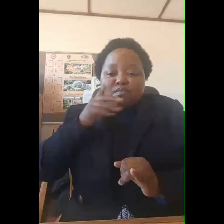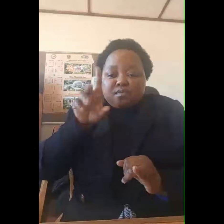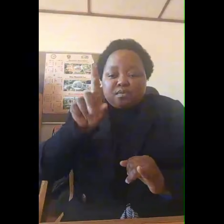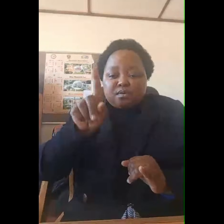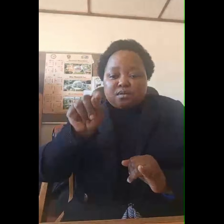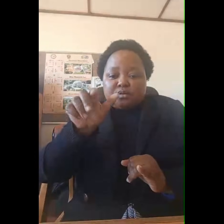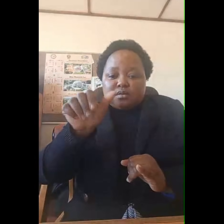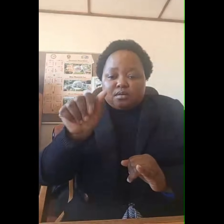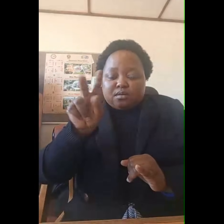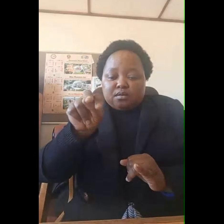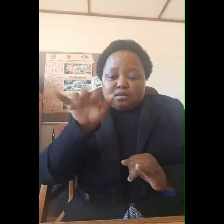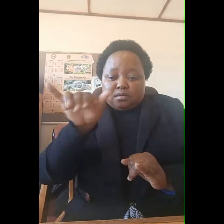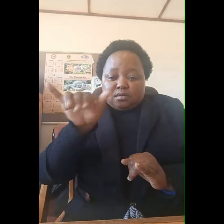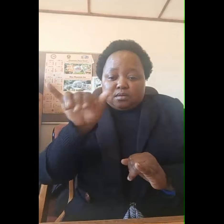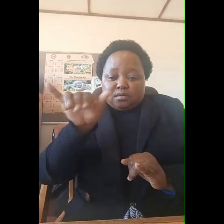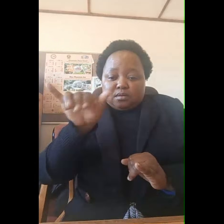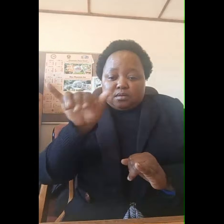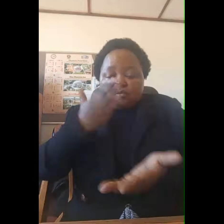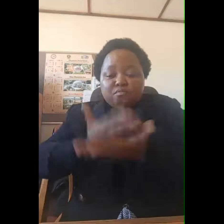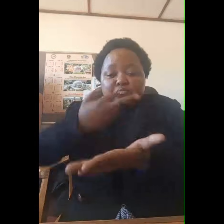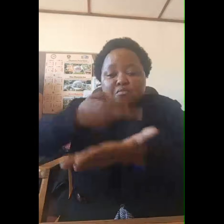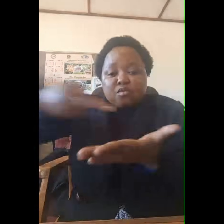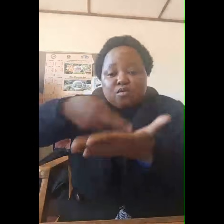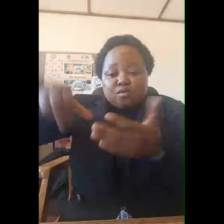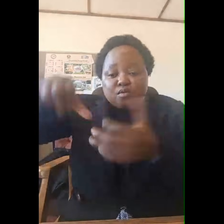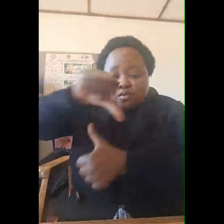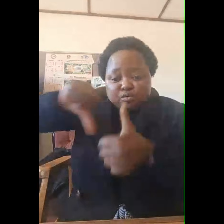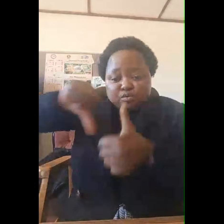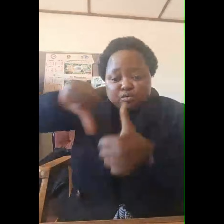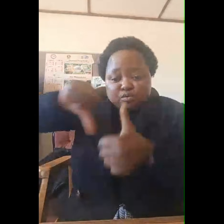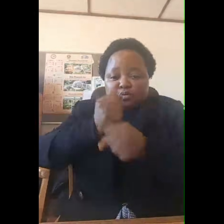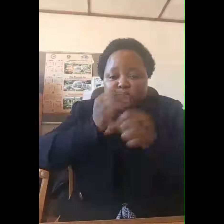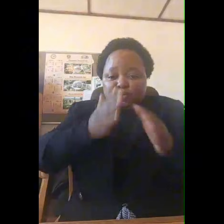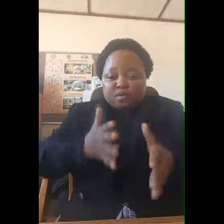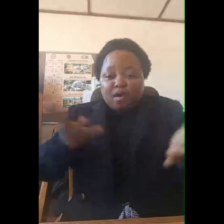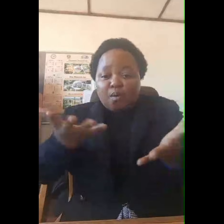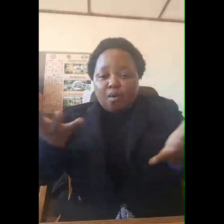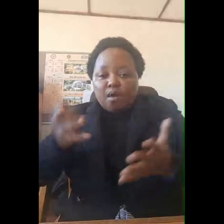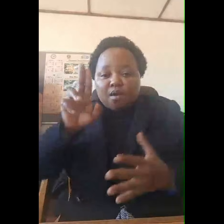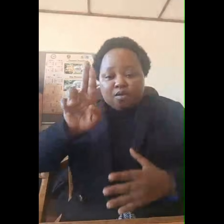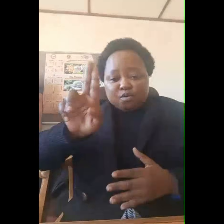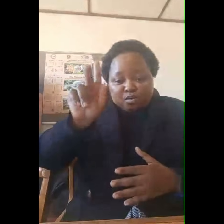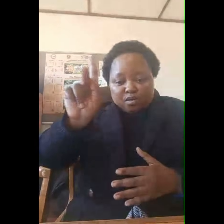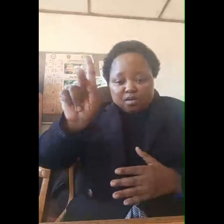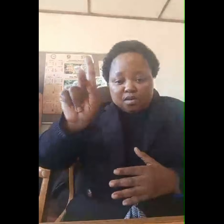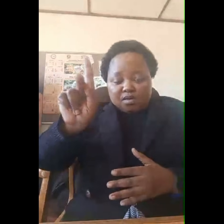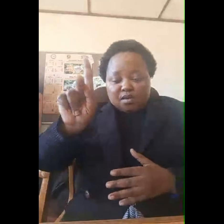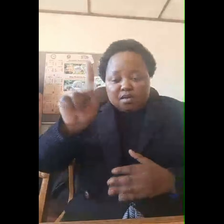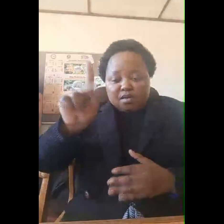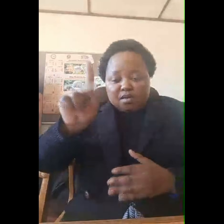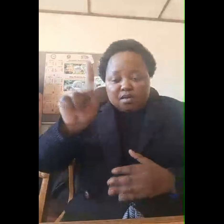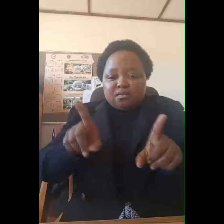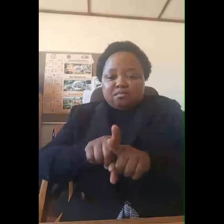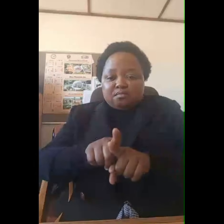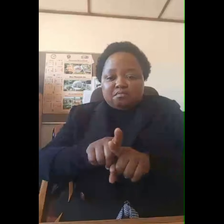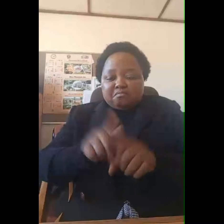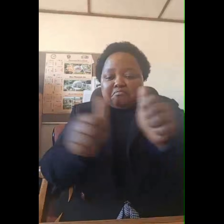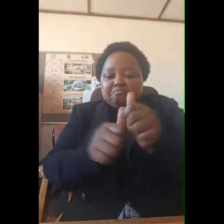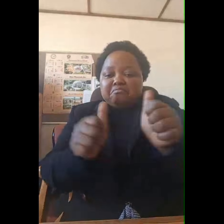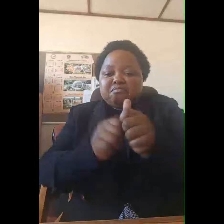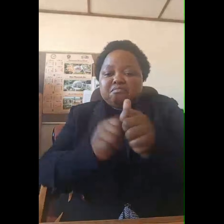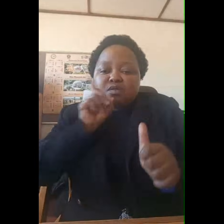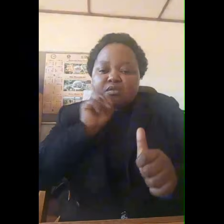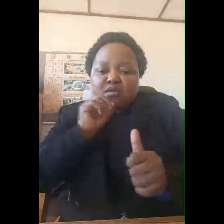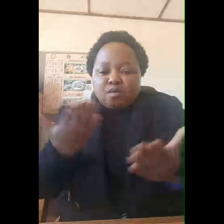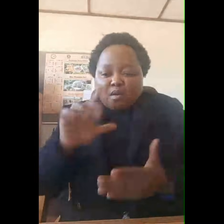who is a registered social worker in the United Kingdom, a tutor at the London School of